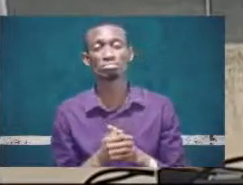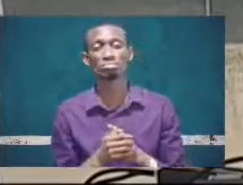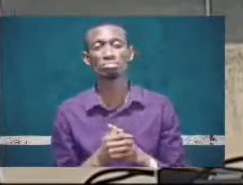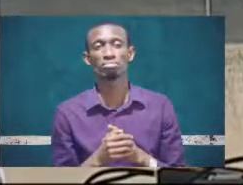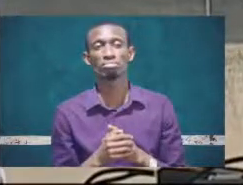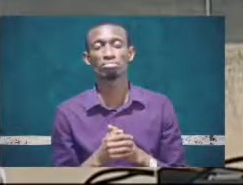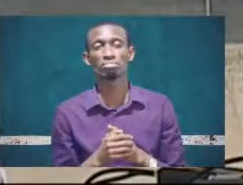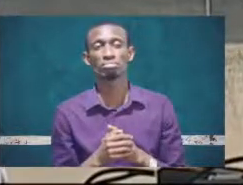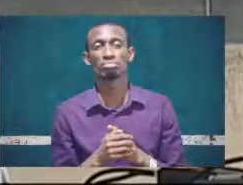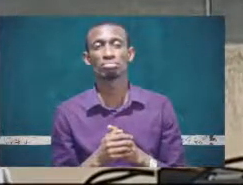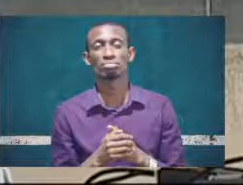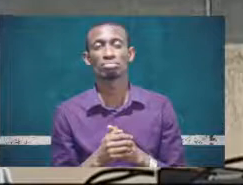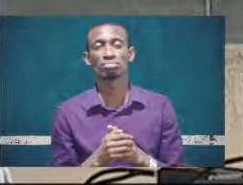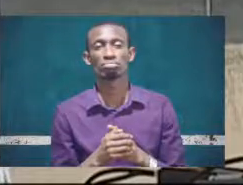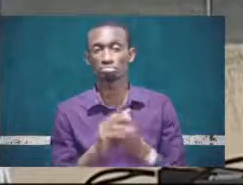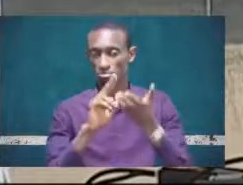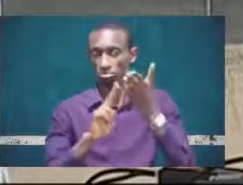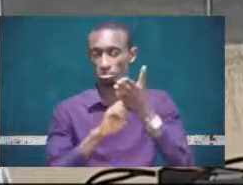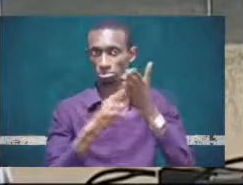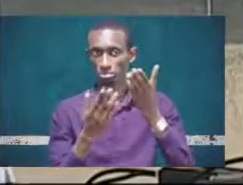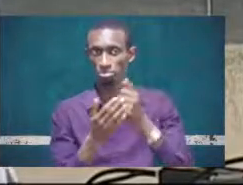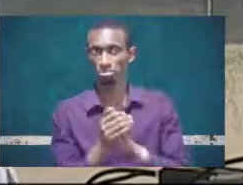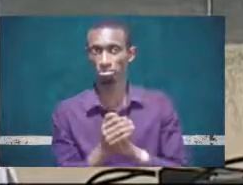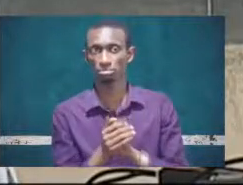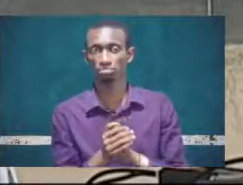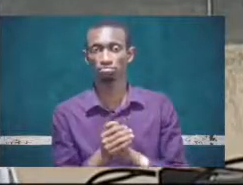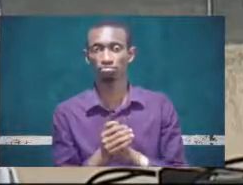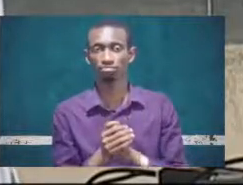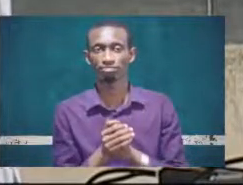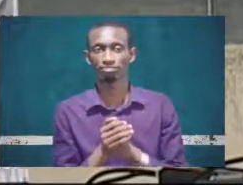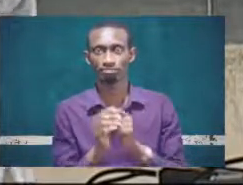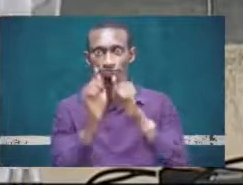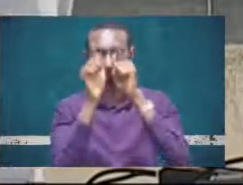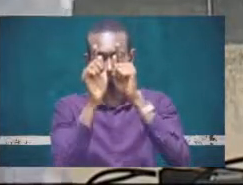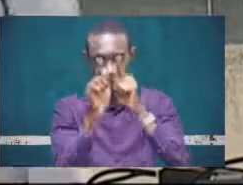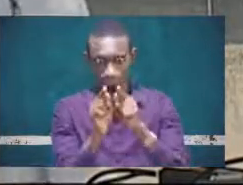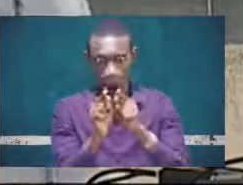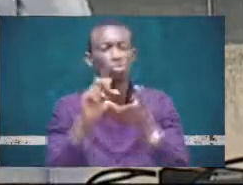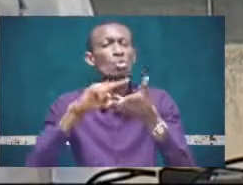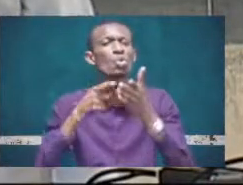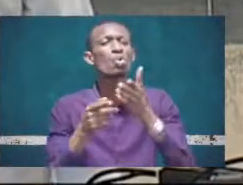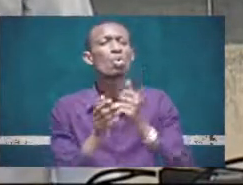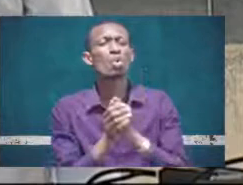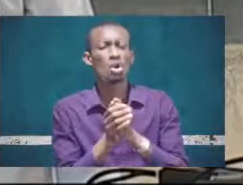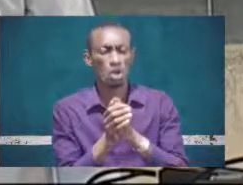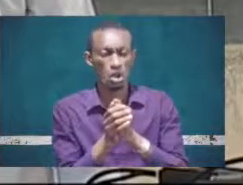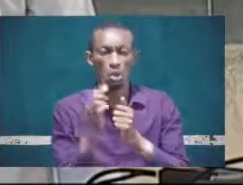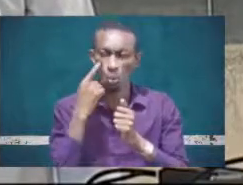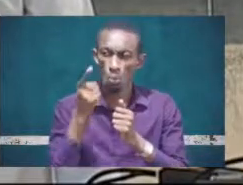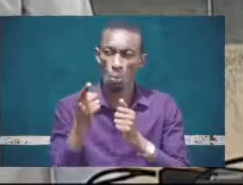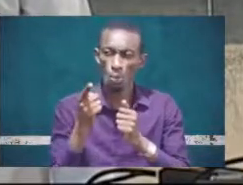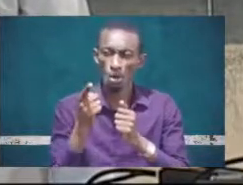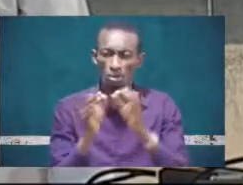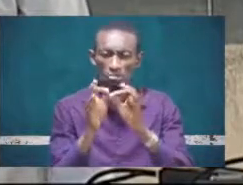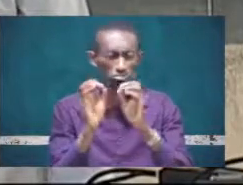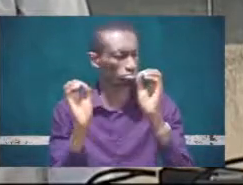is not defined, and I use this symbol to mean that the expression is not defined. Are